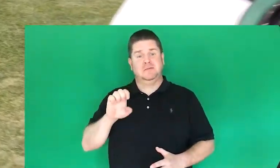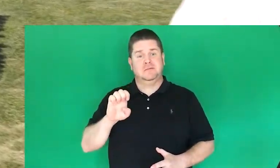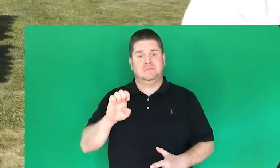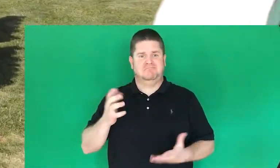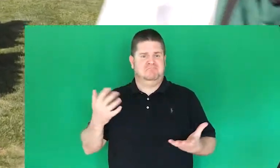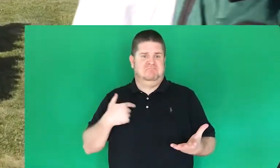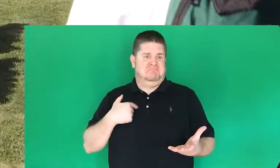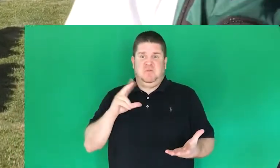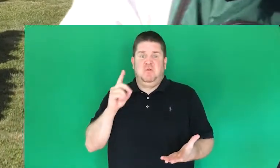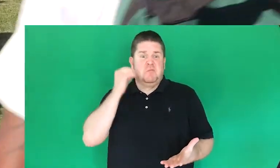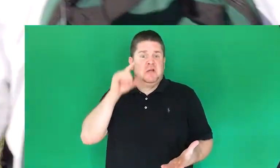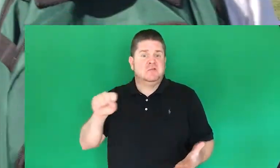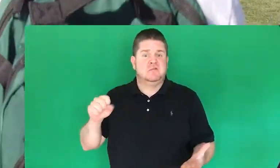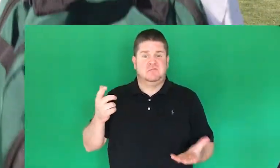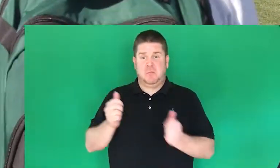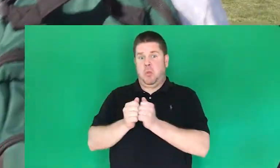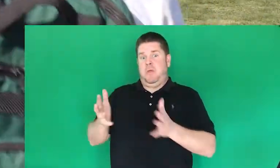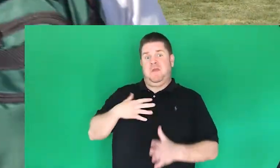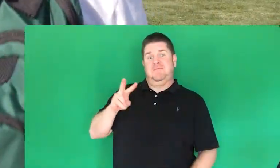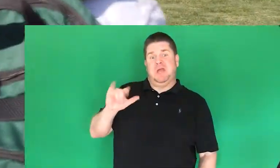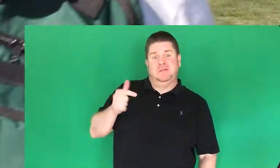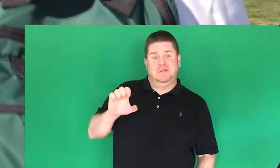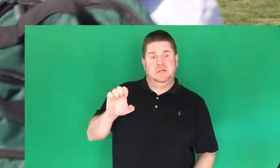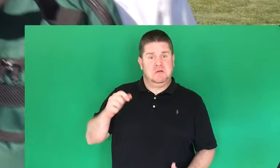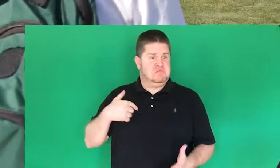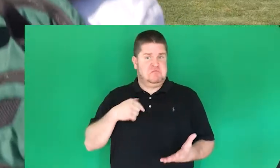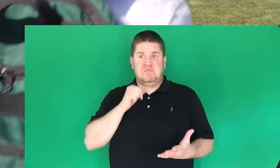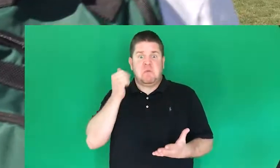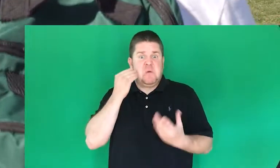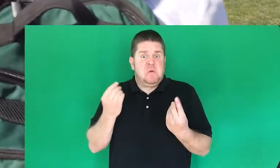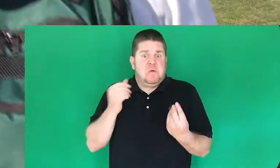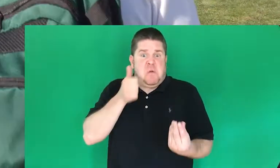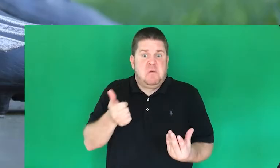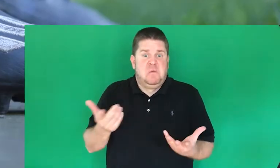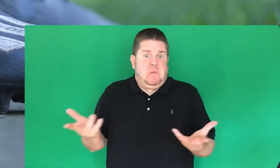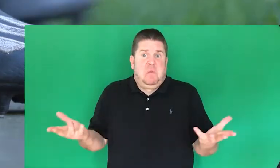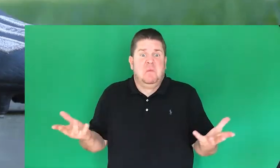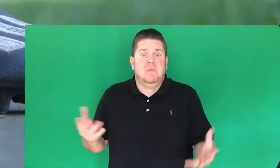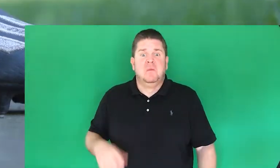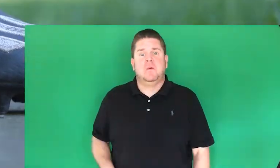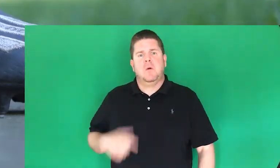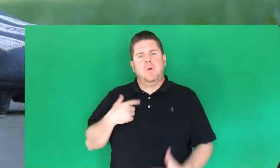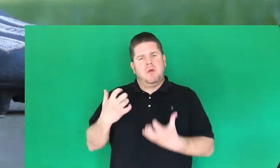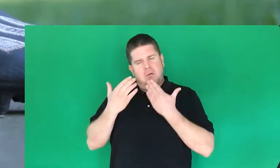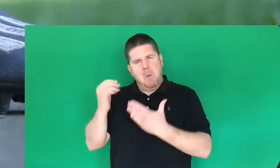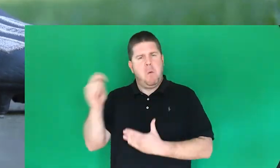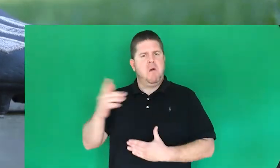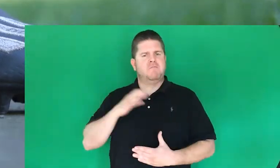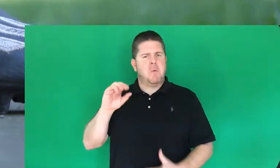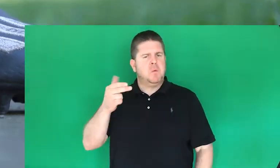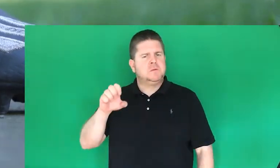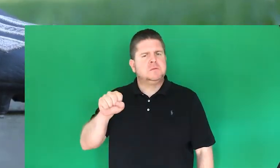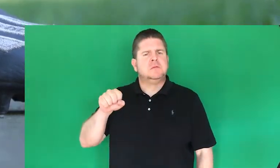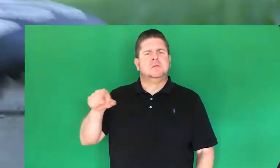my village, I would be homeless. Without my village, I wouldn't know what to do tomorrow. I'd like to thank